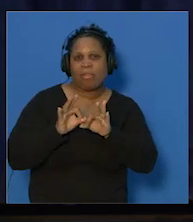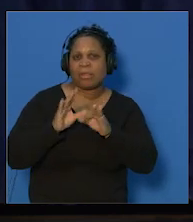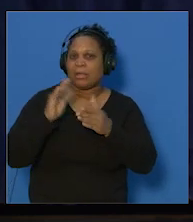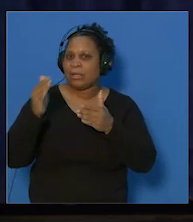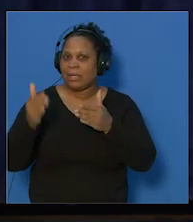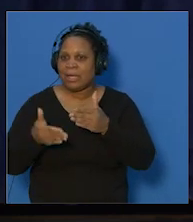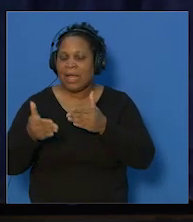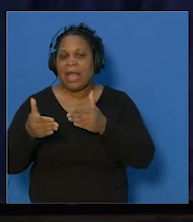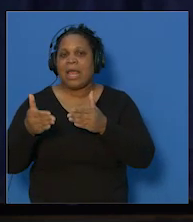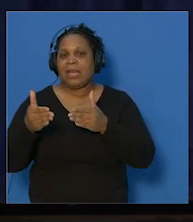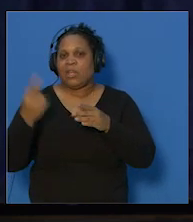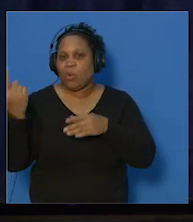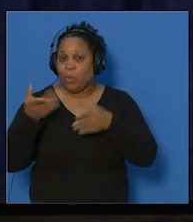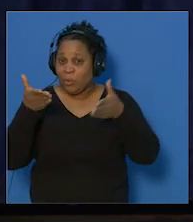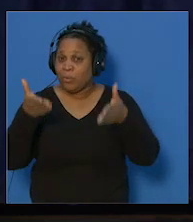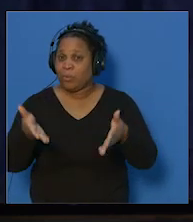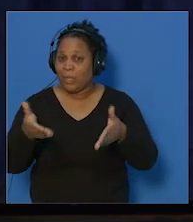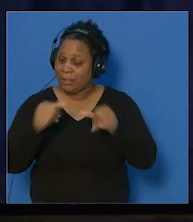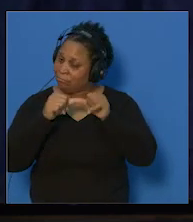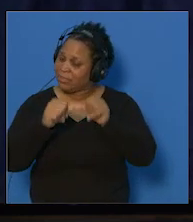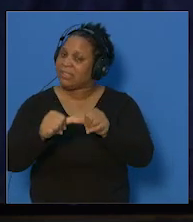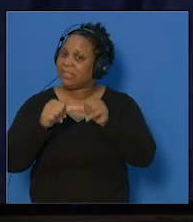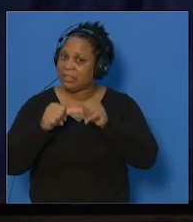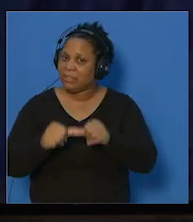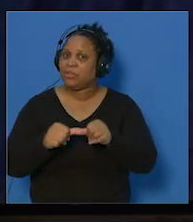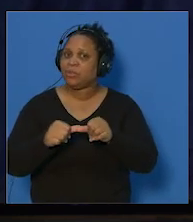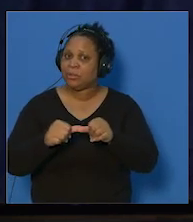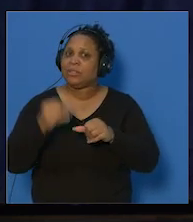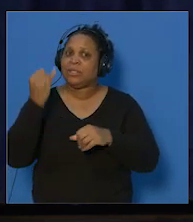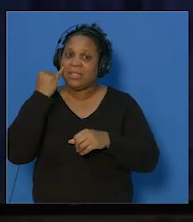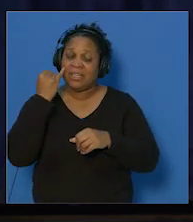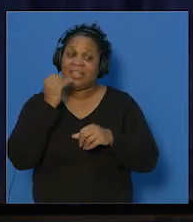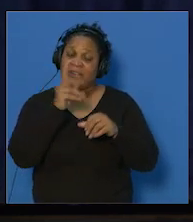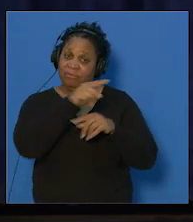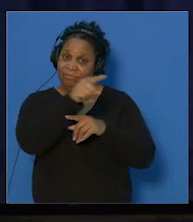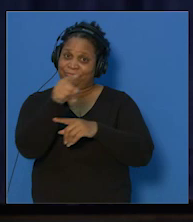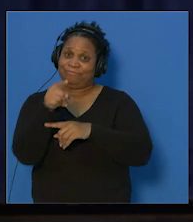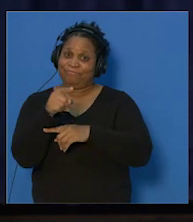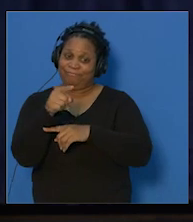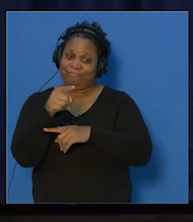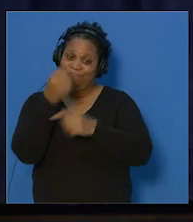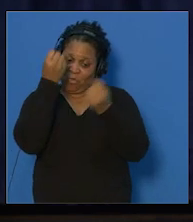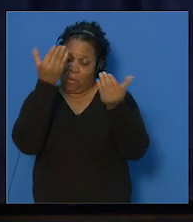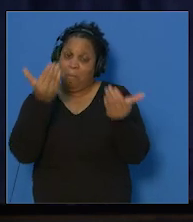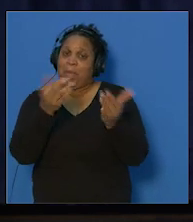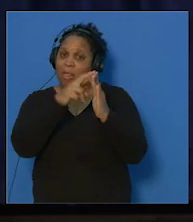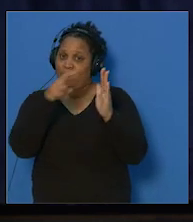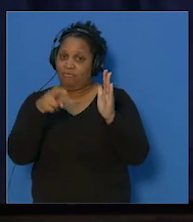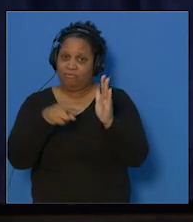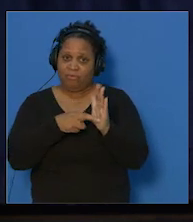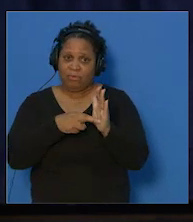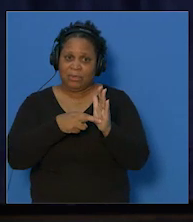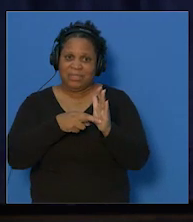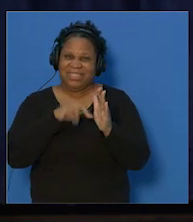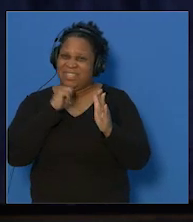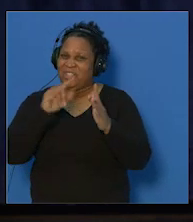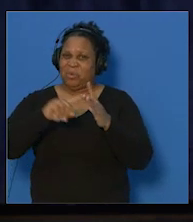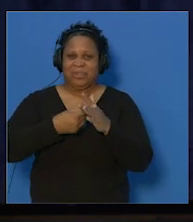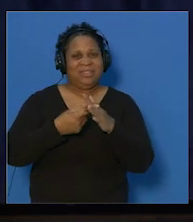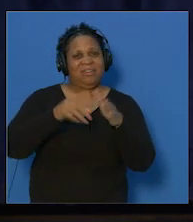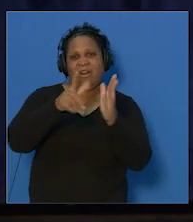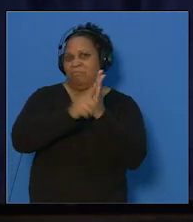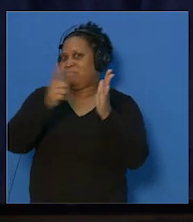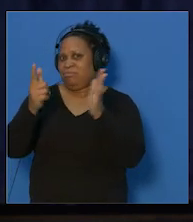the only way in which we're going to be able to continue is if persons follow the rules and do not start breaking them.